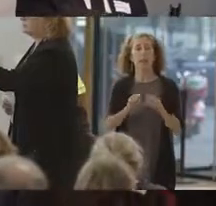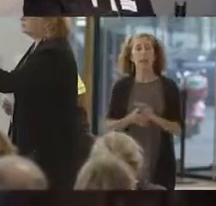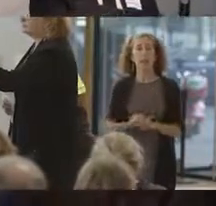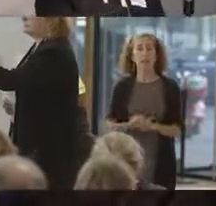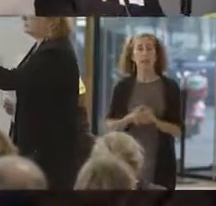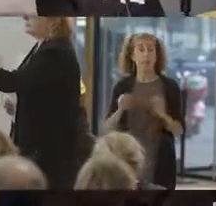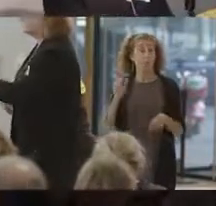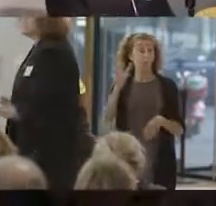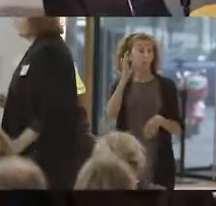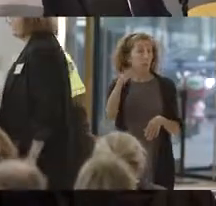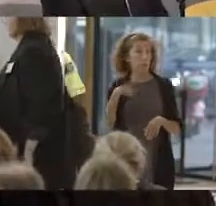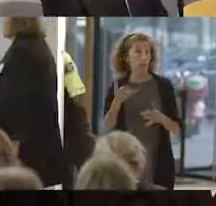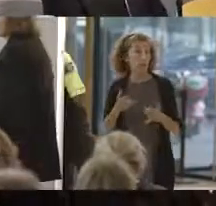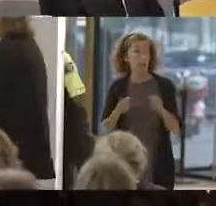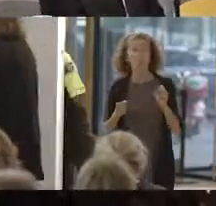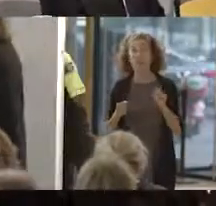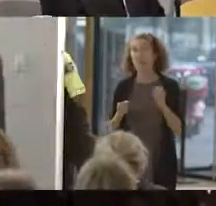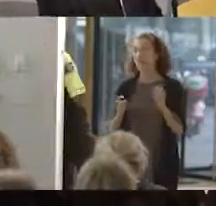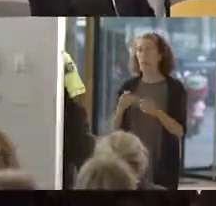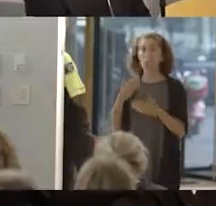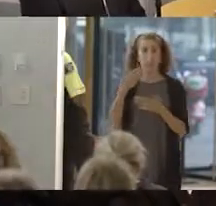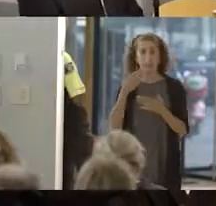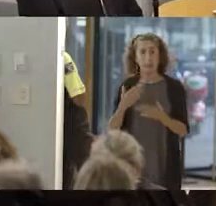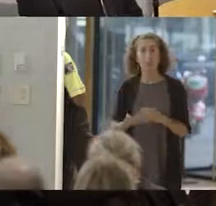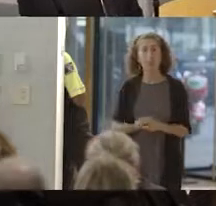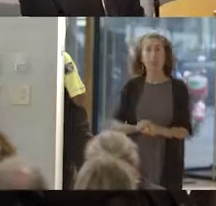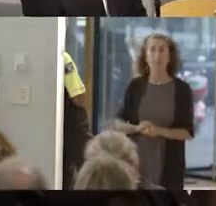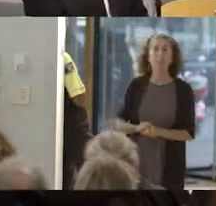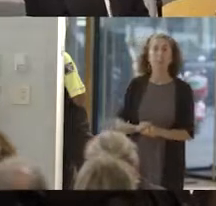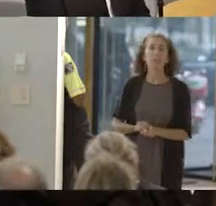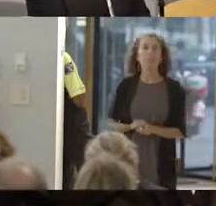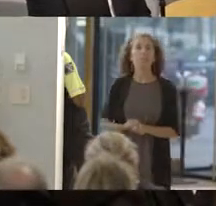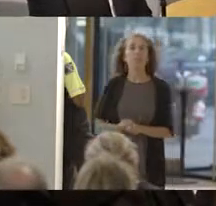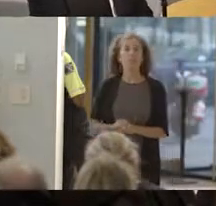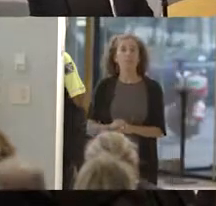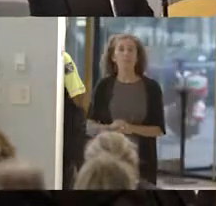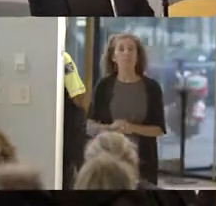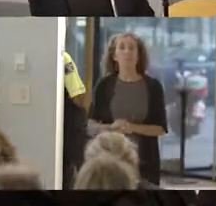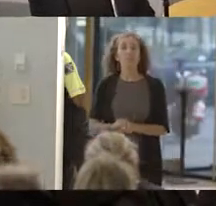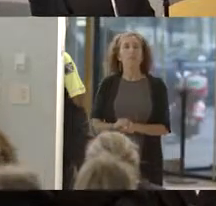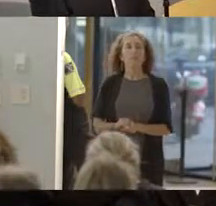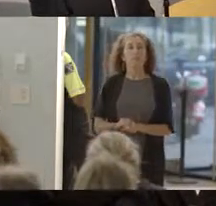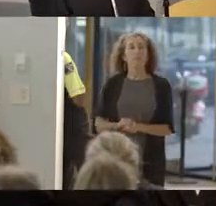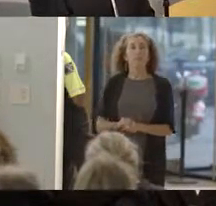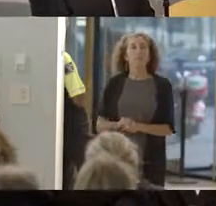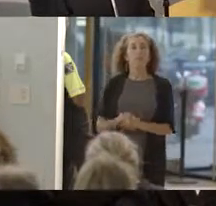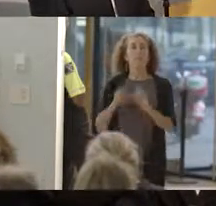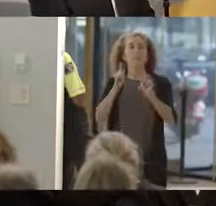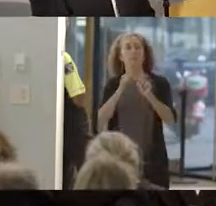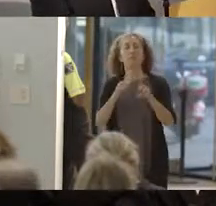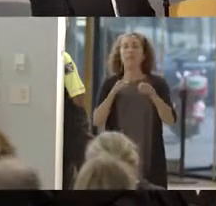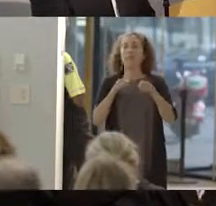Can you hear me now? Okay, great, thank you. We're talking about alignments, and I understand that it's fuzzy